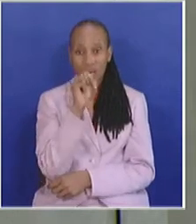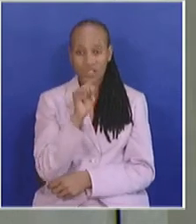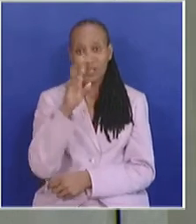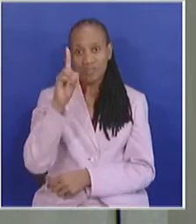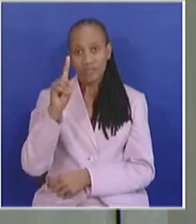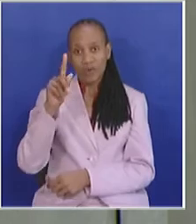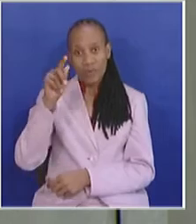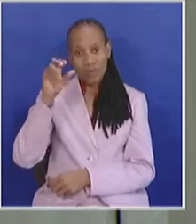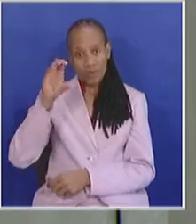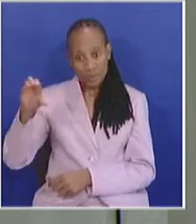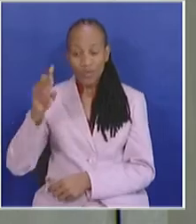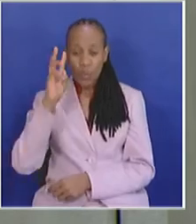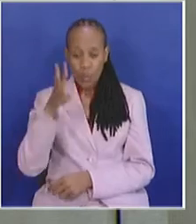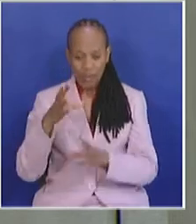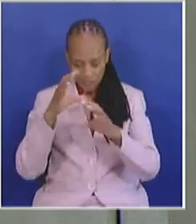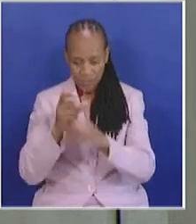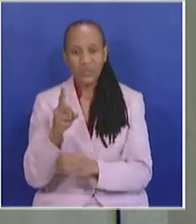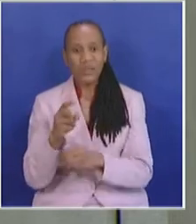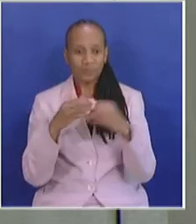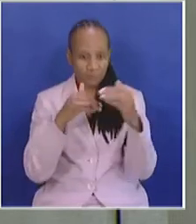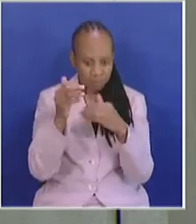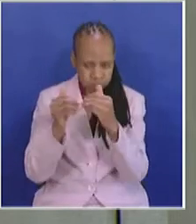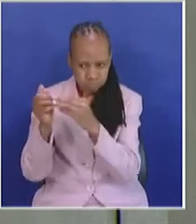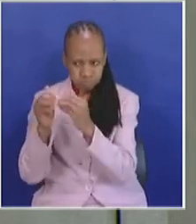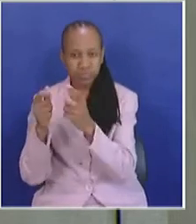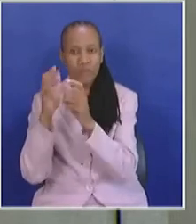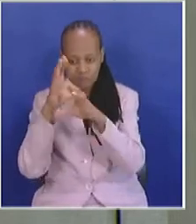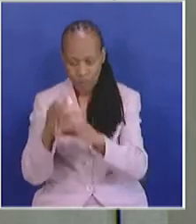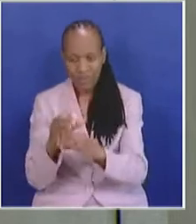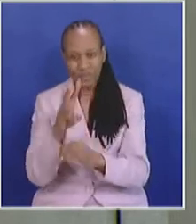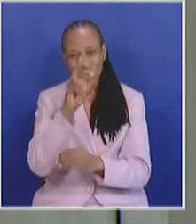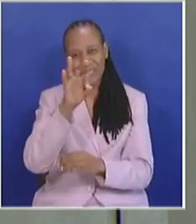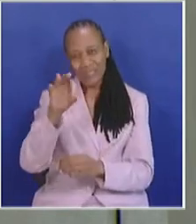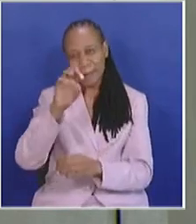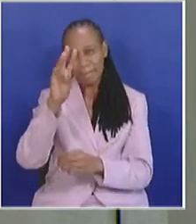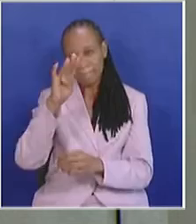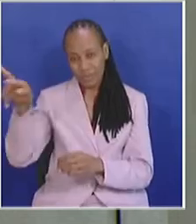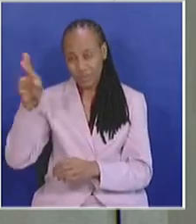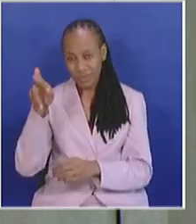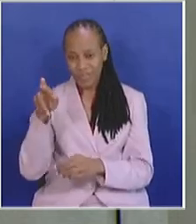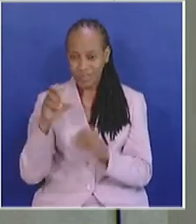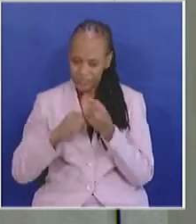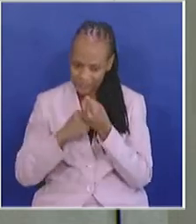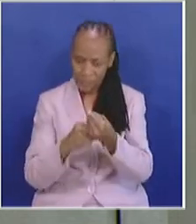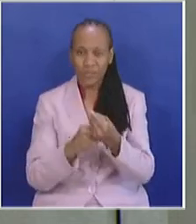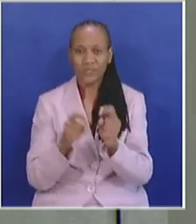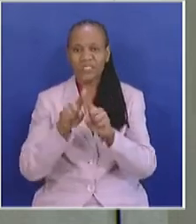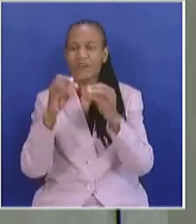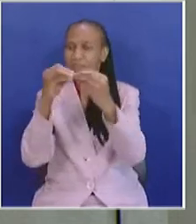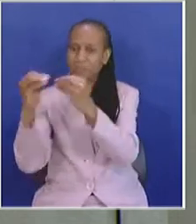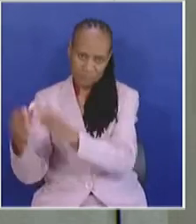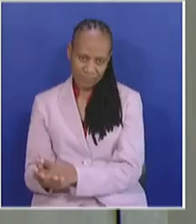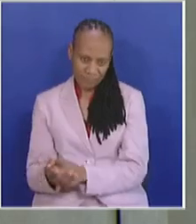of infrastructure, and 23 billion rand has been allocated to support black industrialists. We have made great